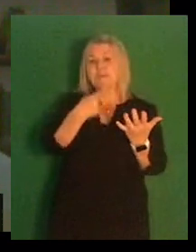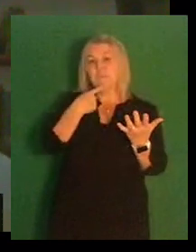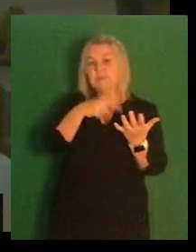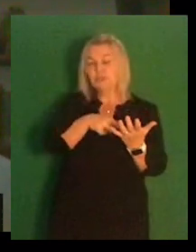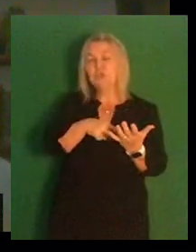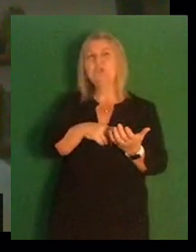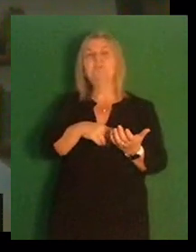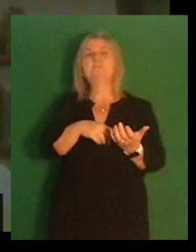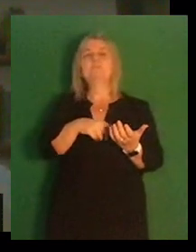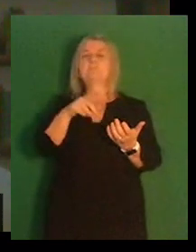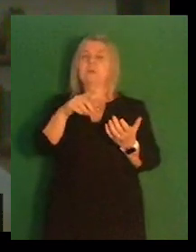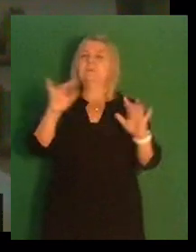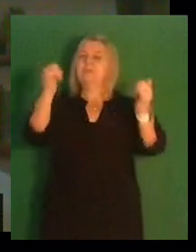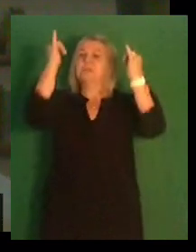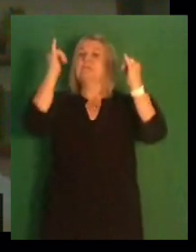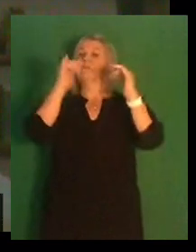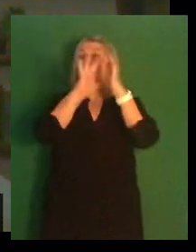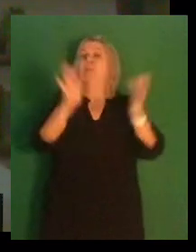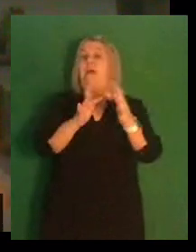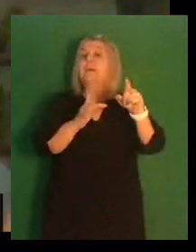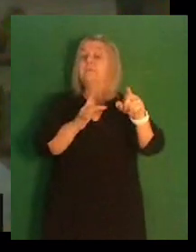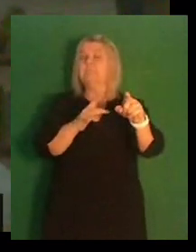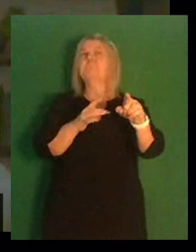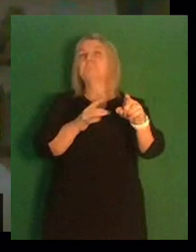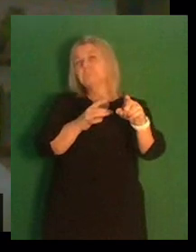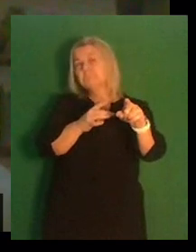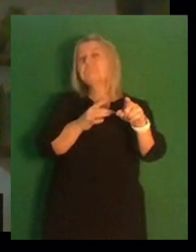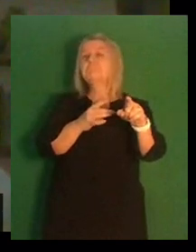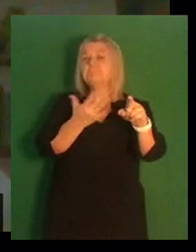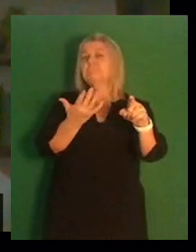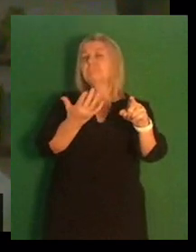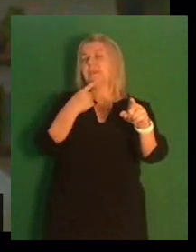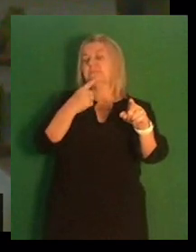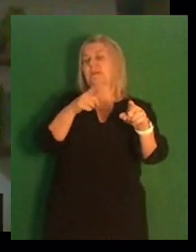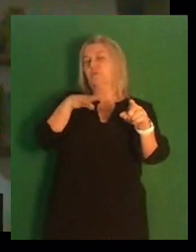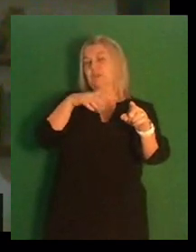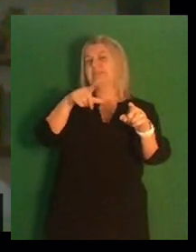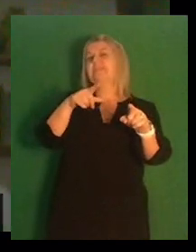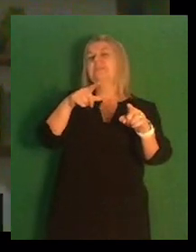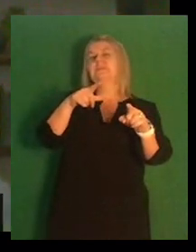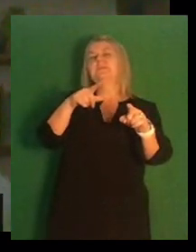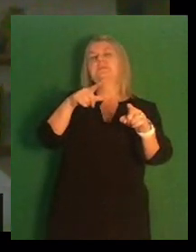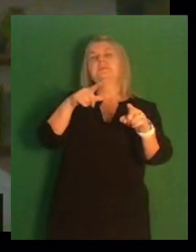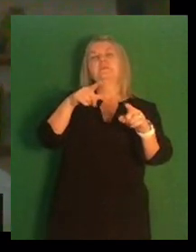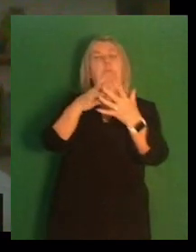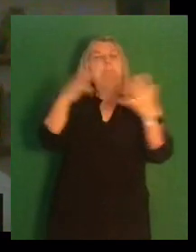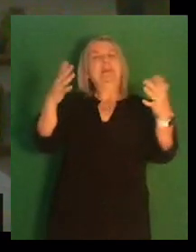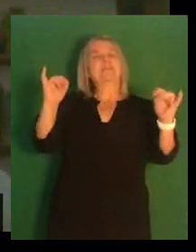festival online, I mean, there is, so I had mentioned earlier the Fakugezi Festival, which is kind of the